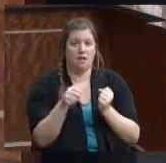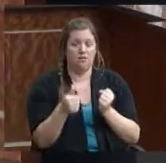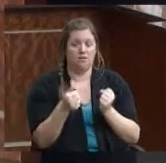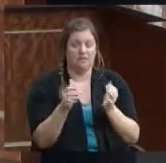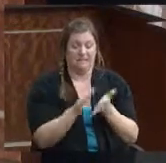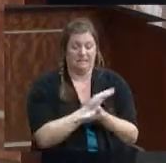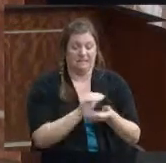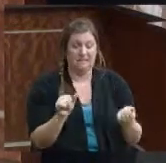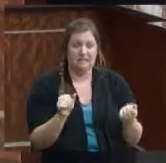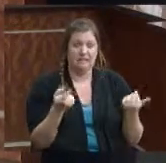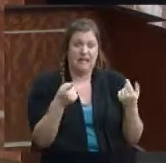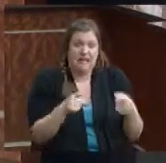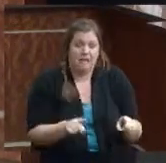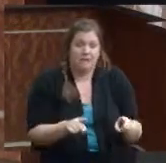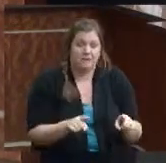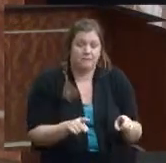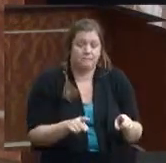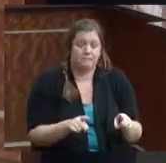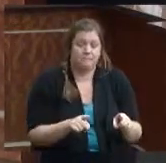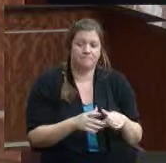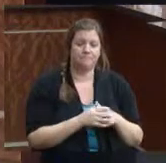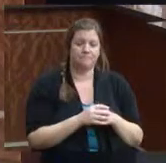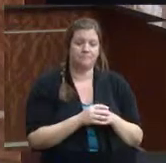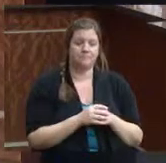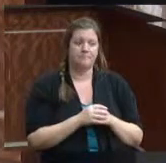disaster of any size and duration.